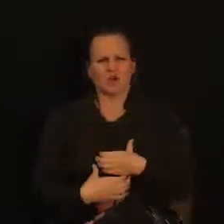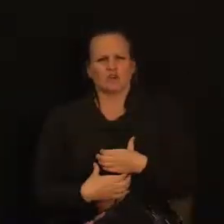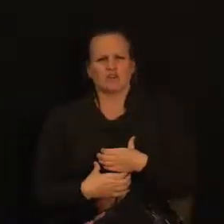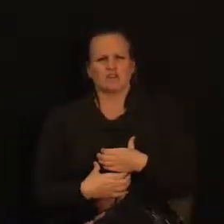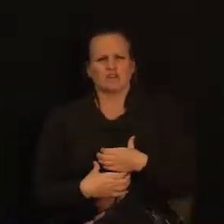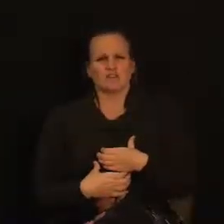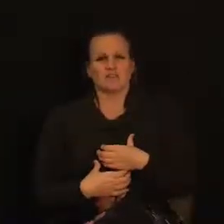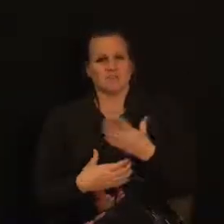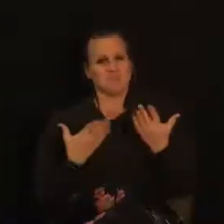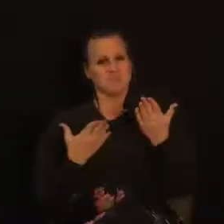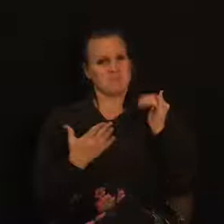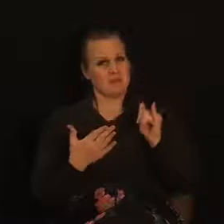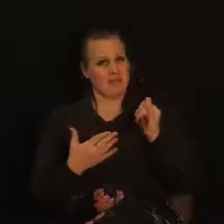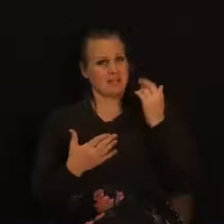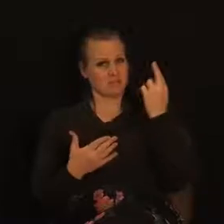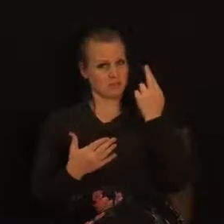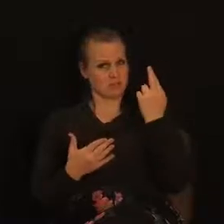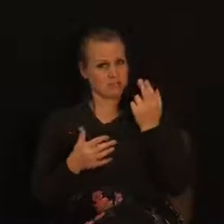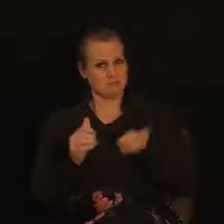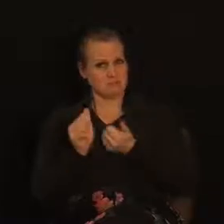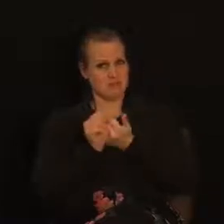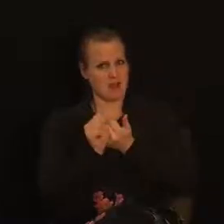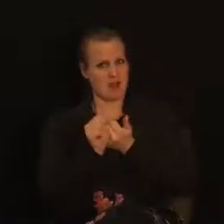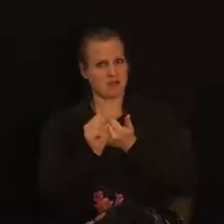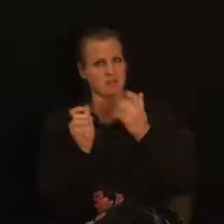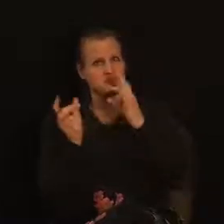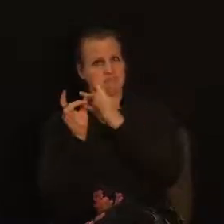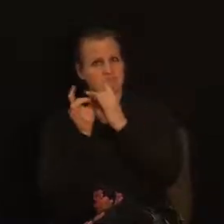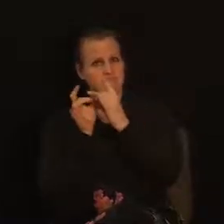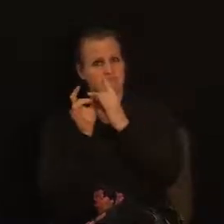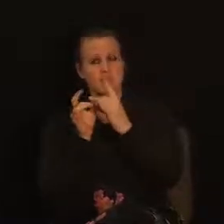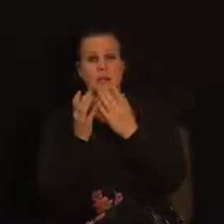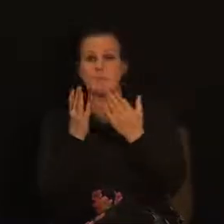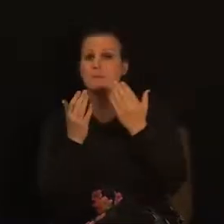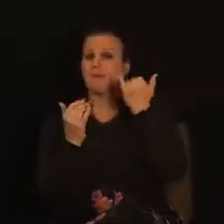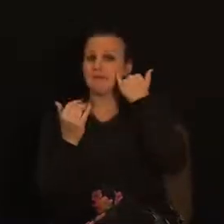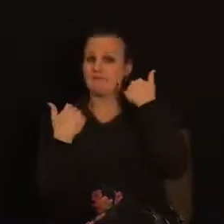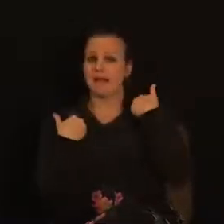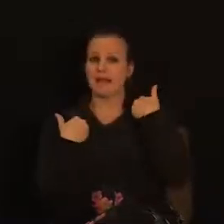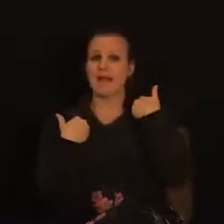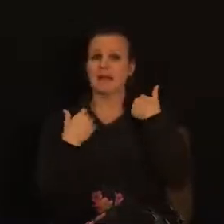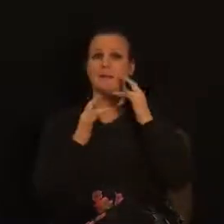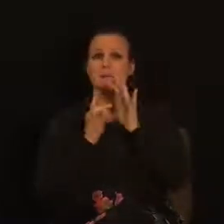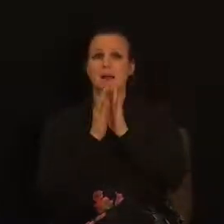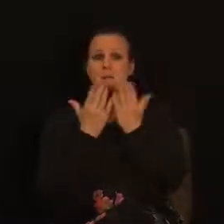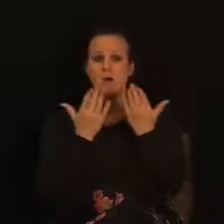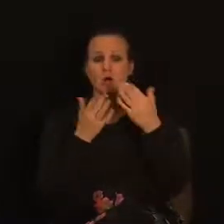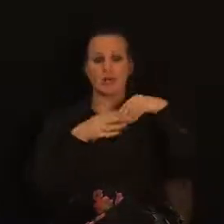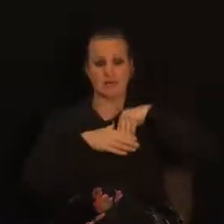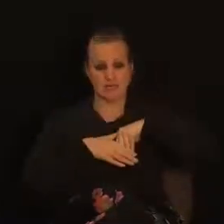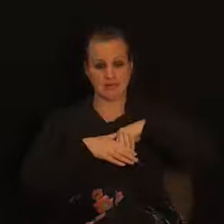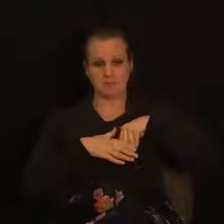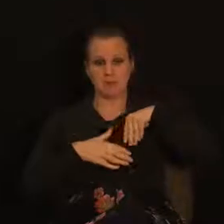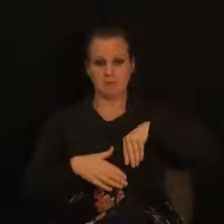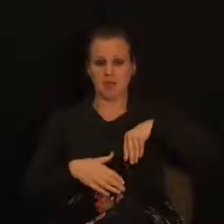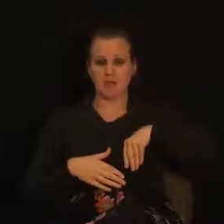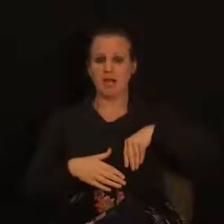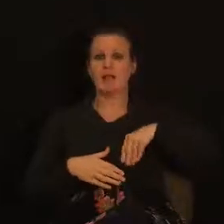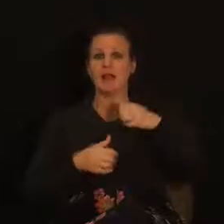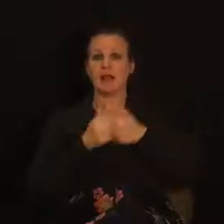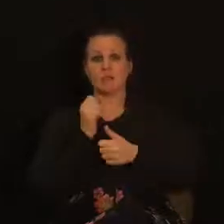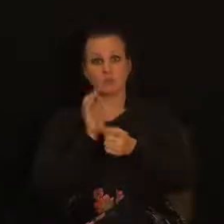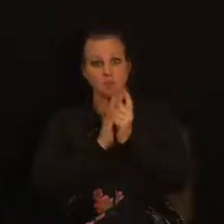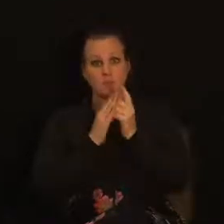that's why. Maybe if I had a Bible in my pocket and every moment that I had that I could turn my heart to the